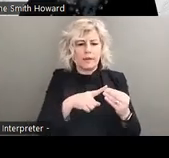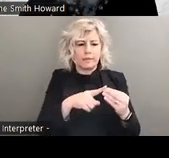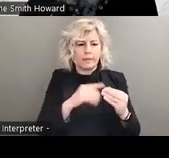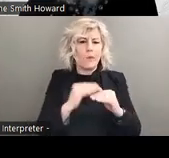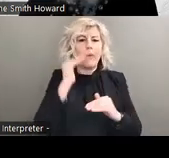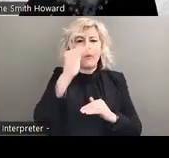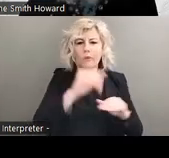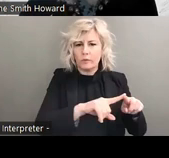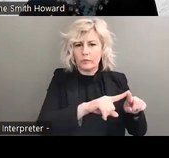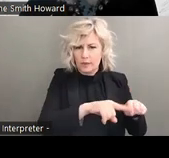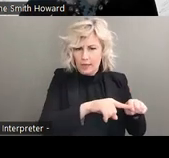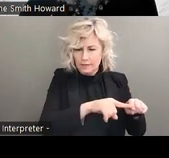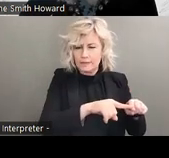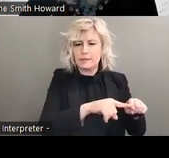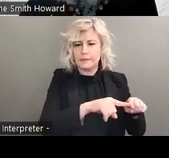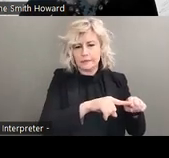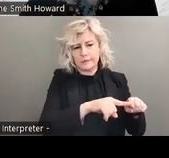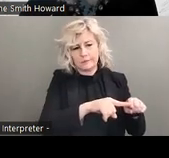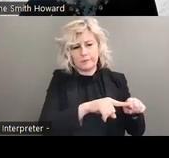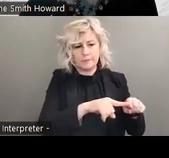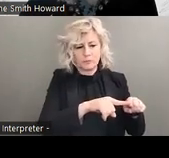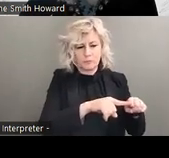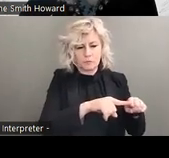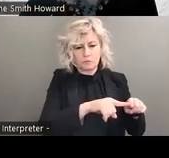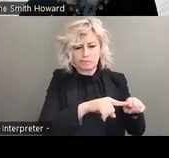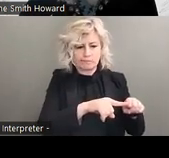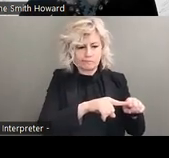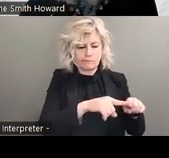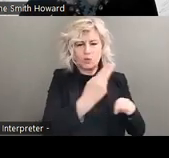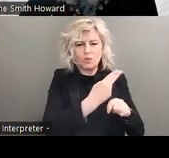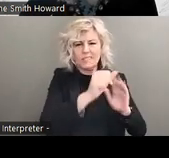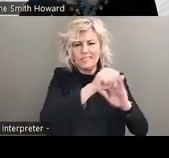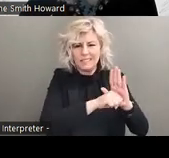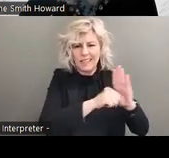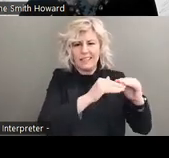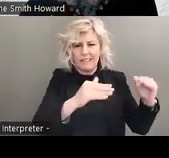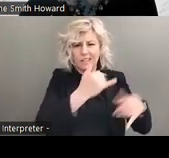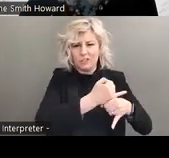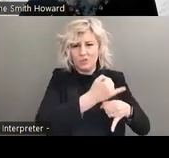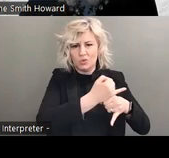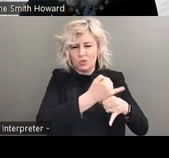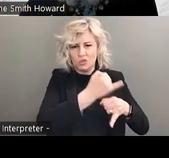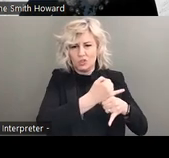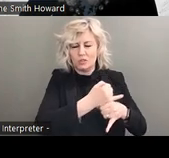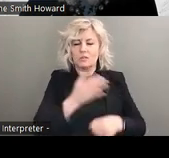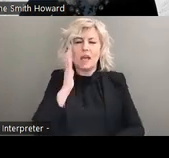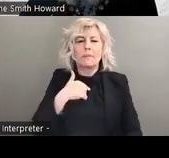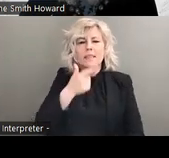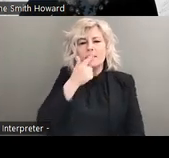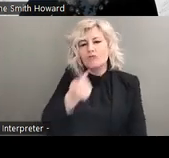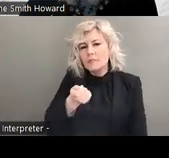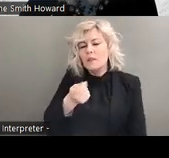over-reliance on sort of the state-level institutions, I'd be interested